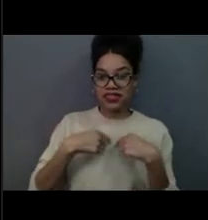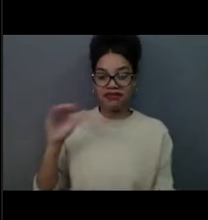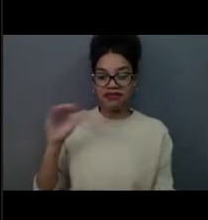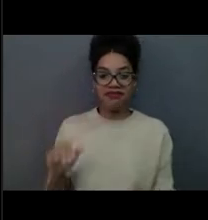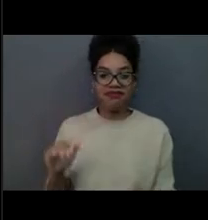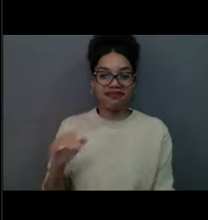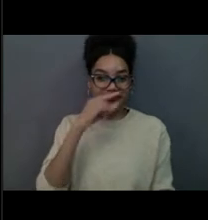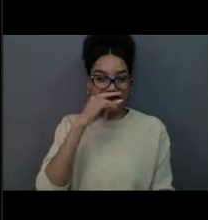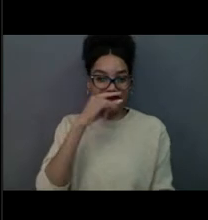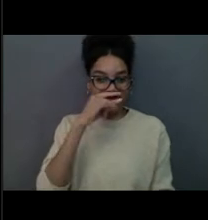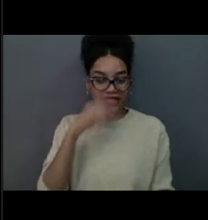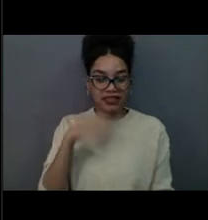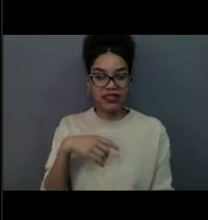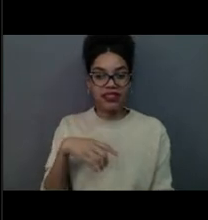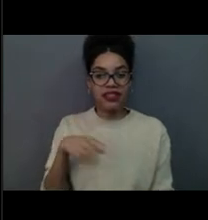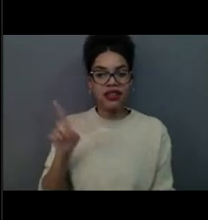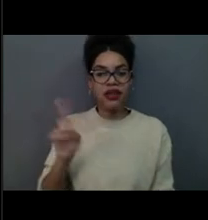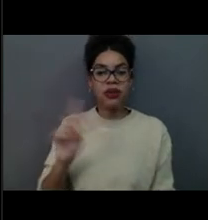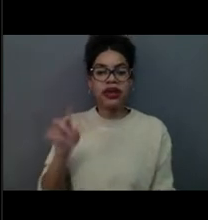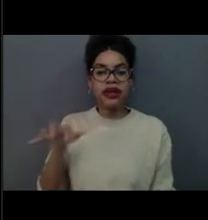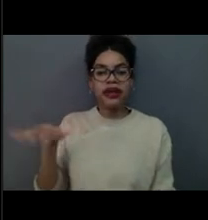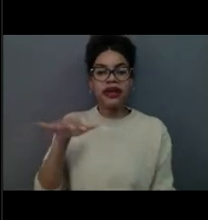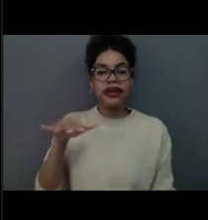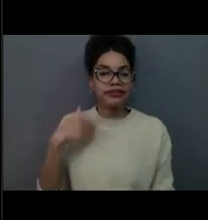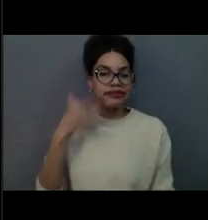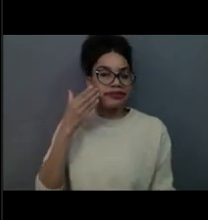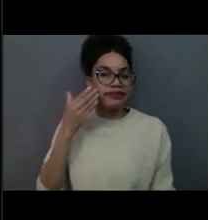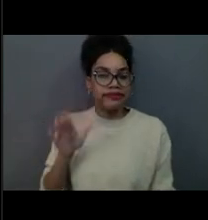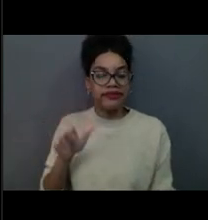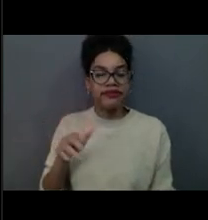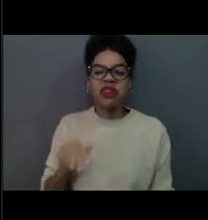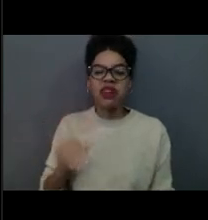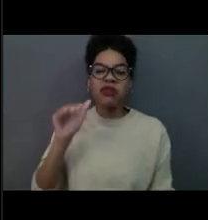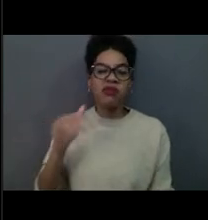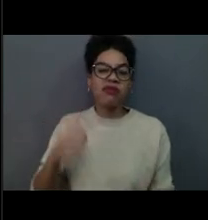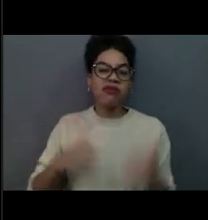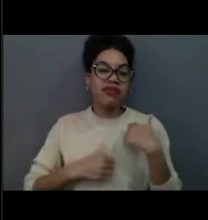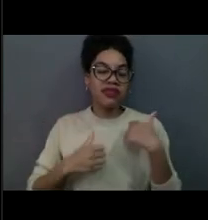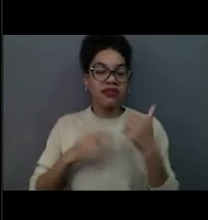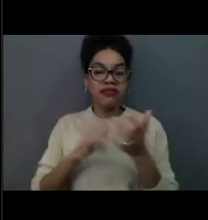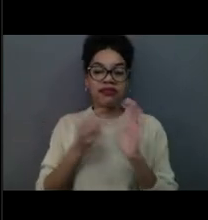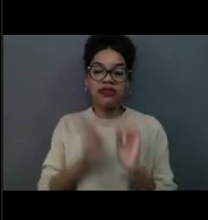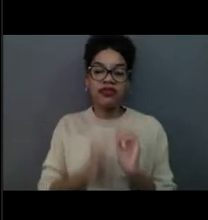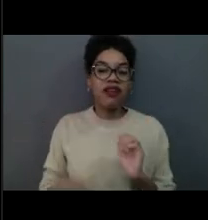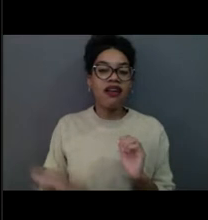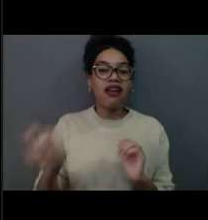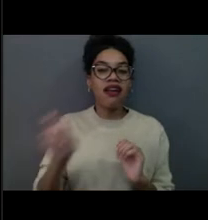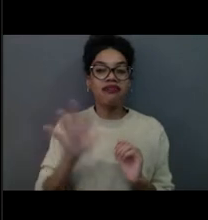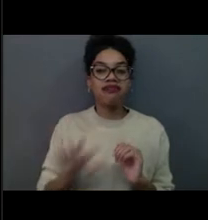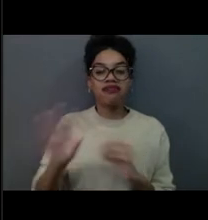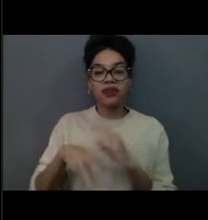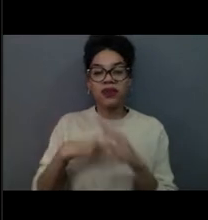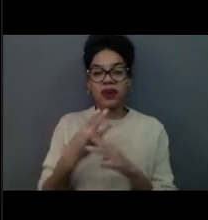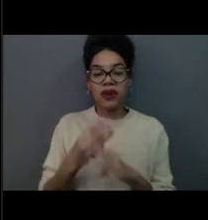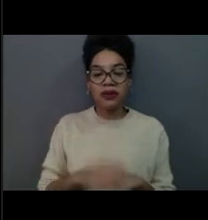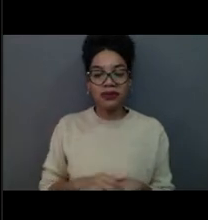kid. And I couldn't tell you exactly where this was because I grew up a military brat. So I traveled all around the world.